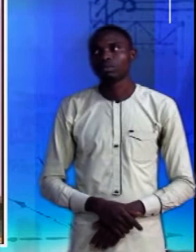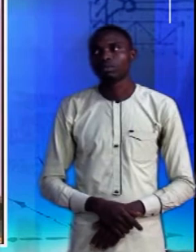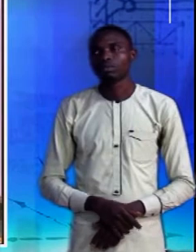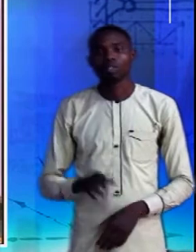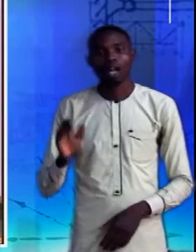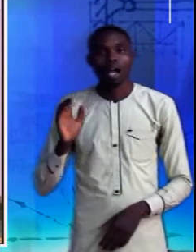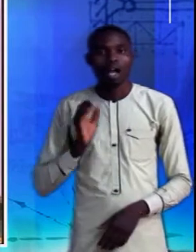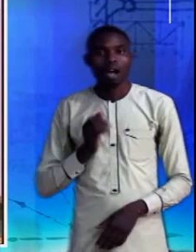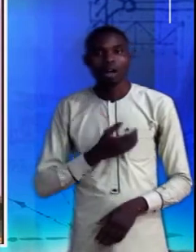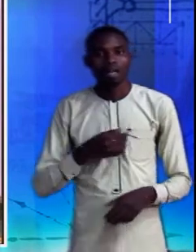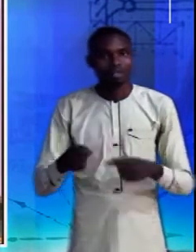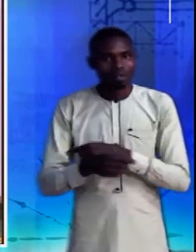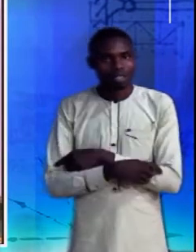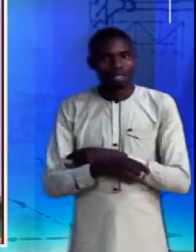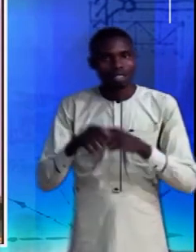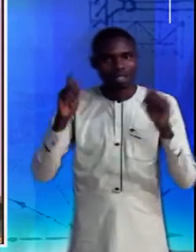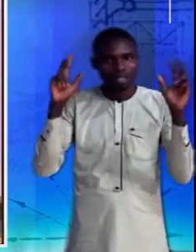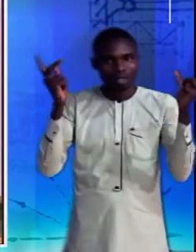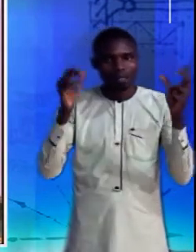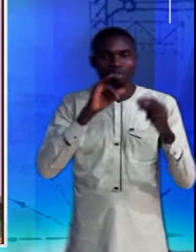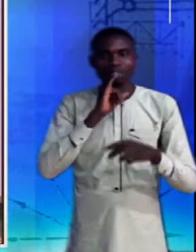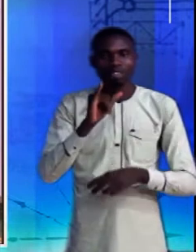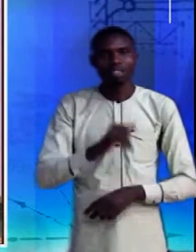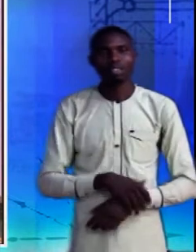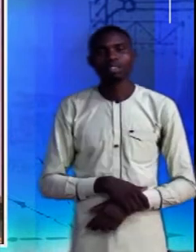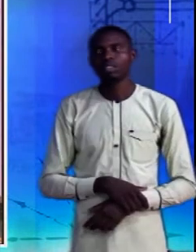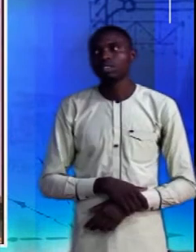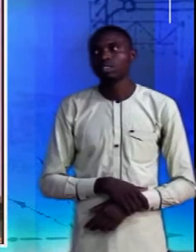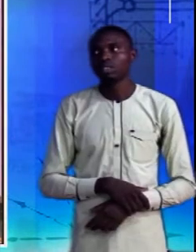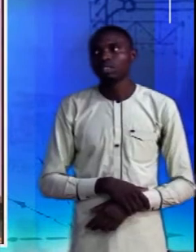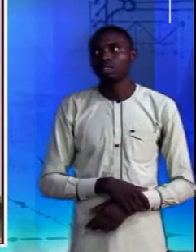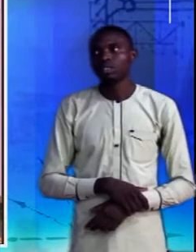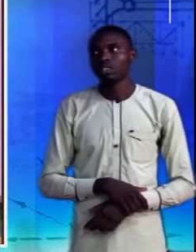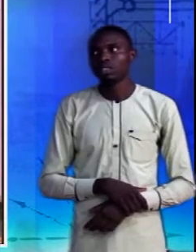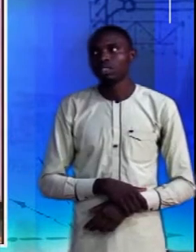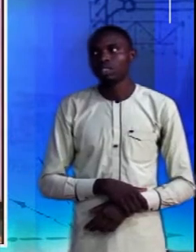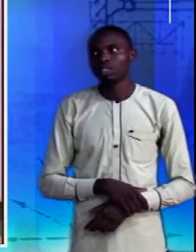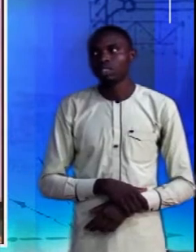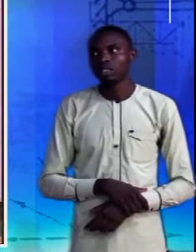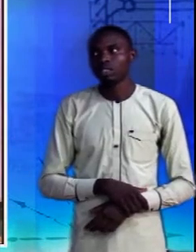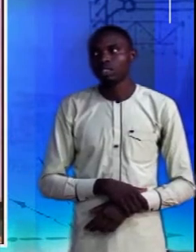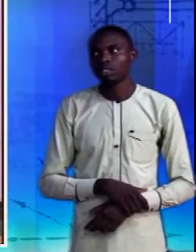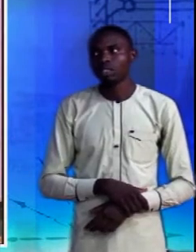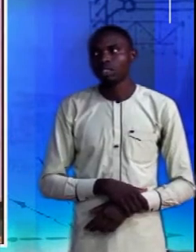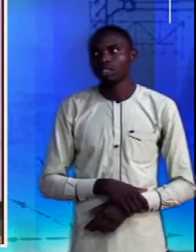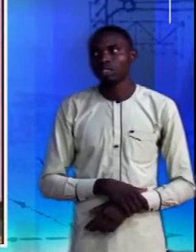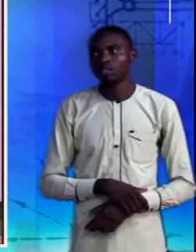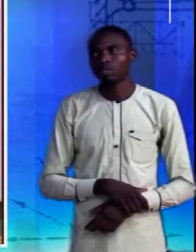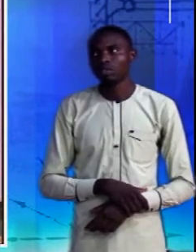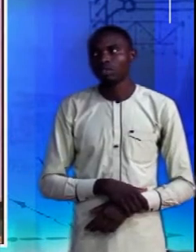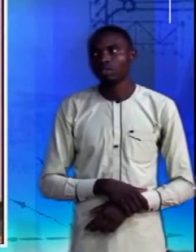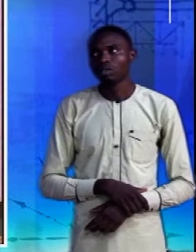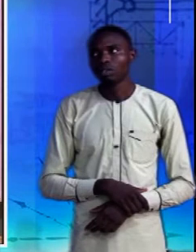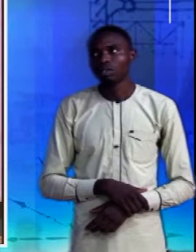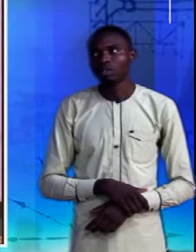In our previous lesson, we discussed about combustion of unit of length, which is